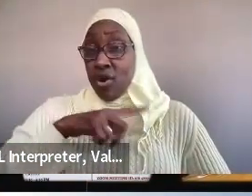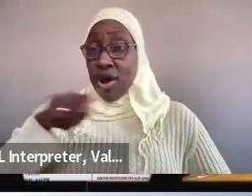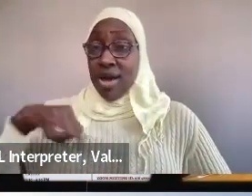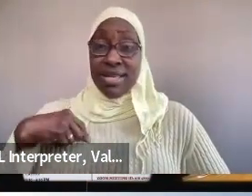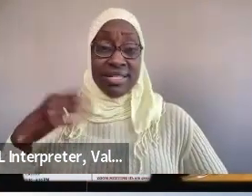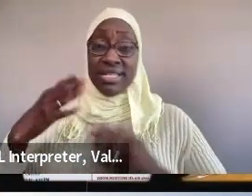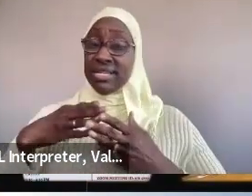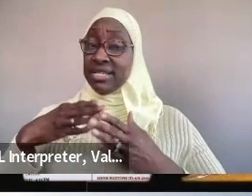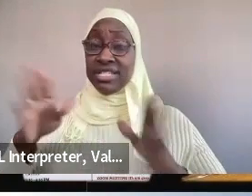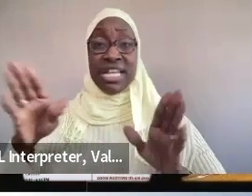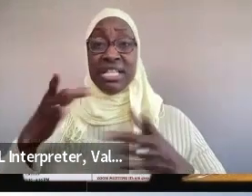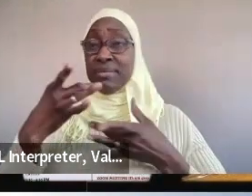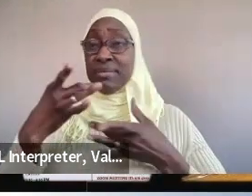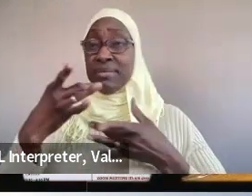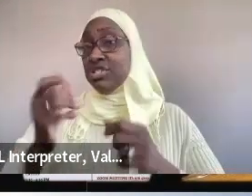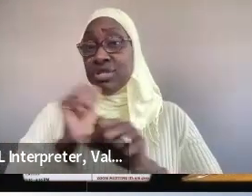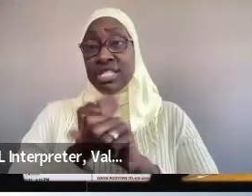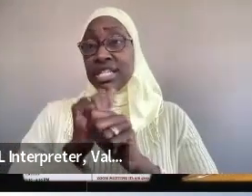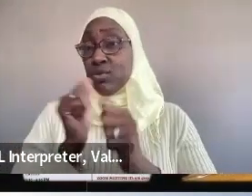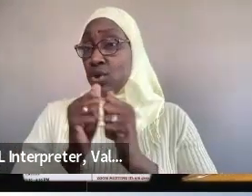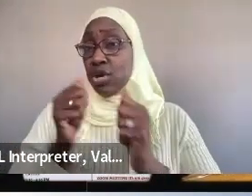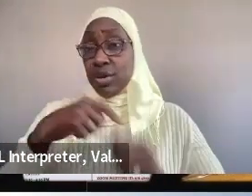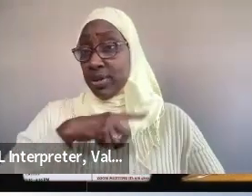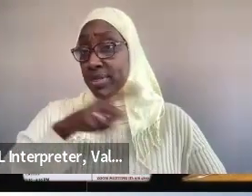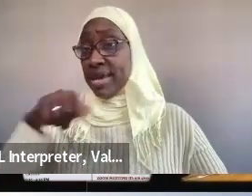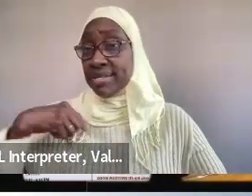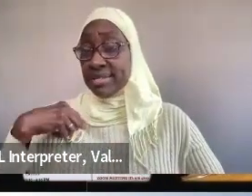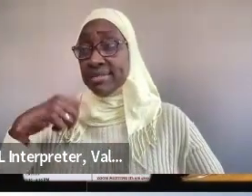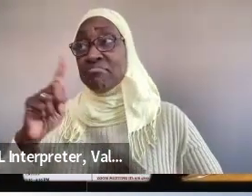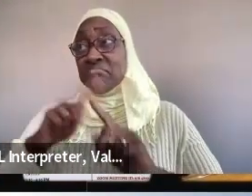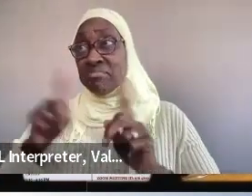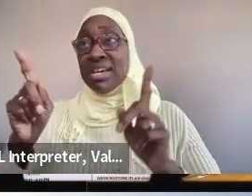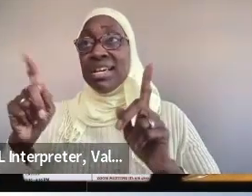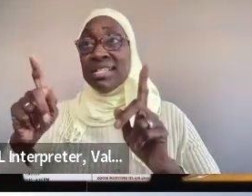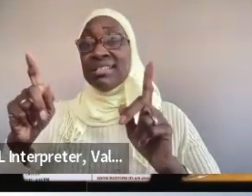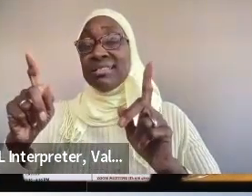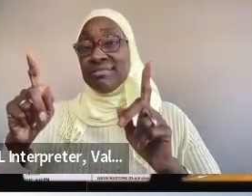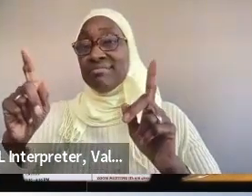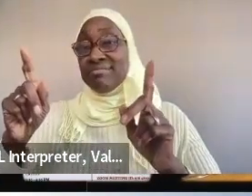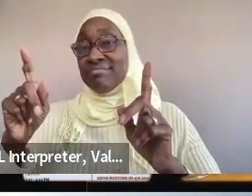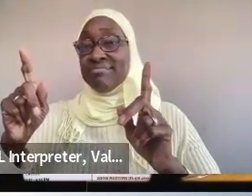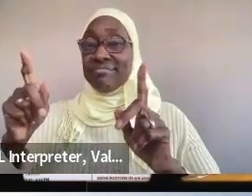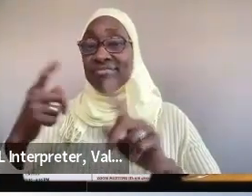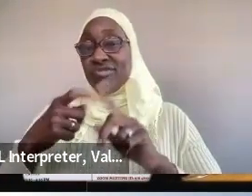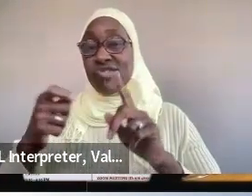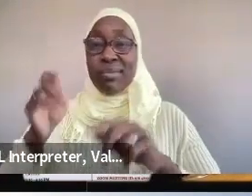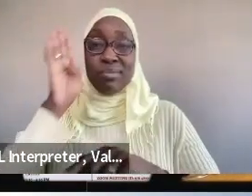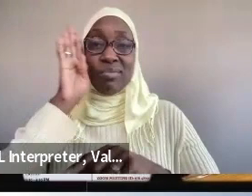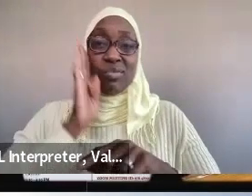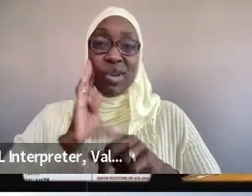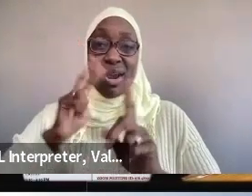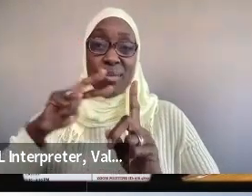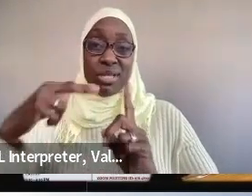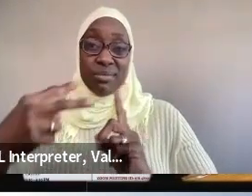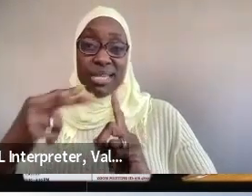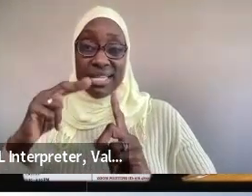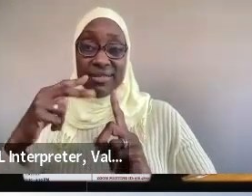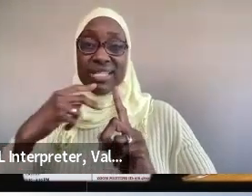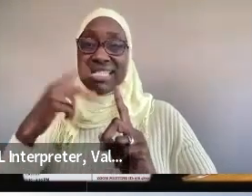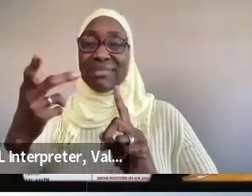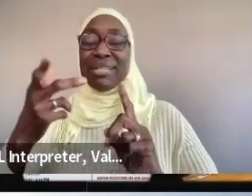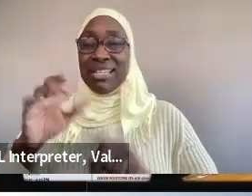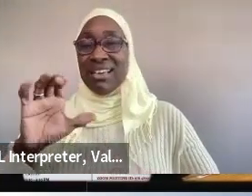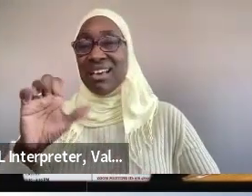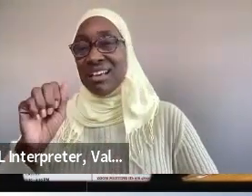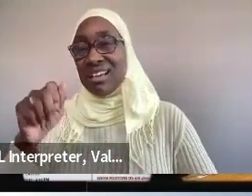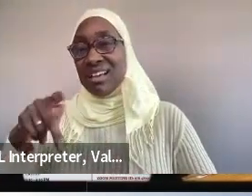been interested in working with us. But at least from the Brown perspective, it's been a capacity issue